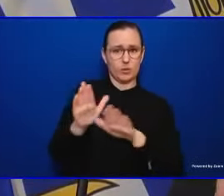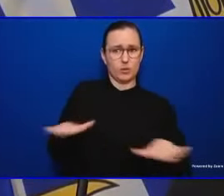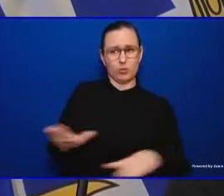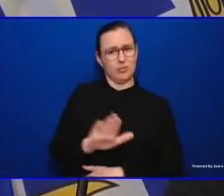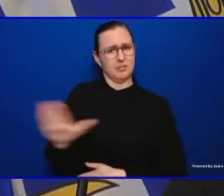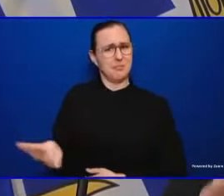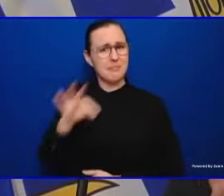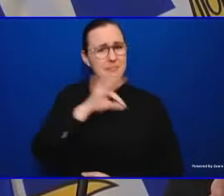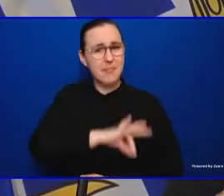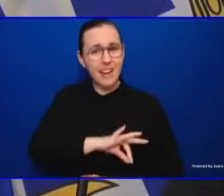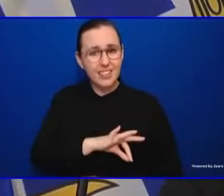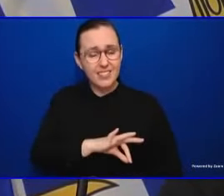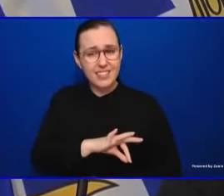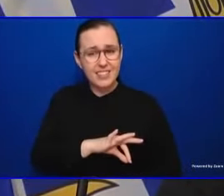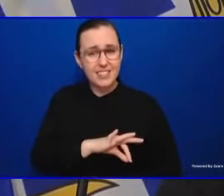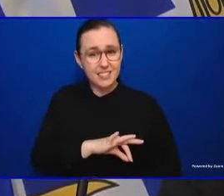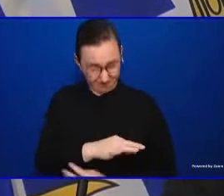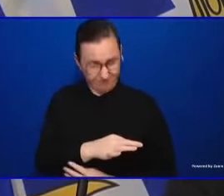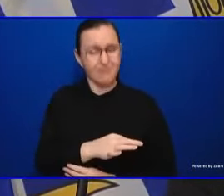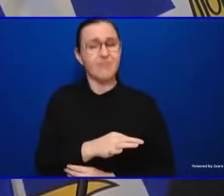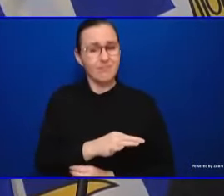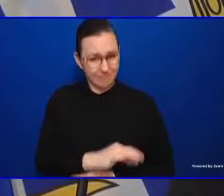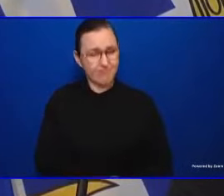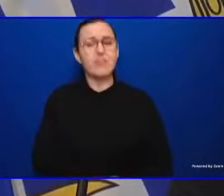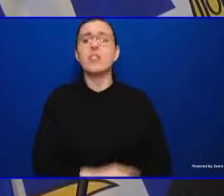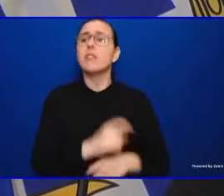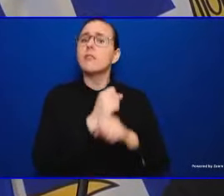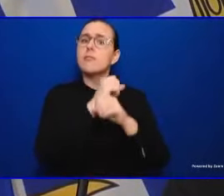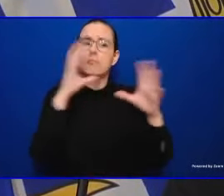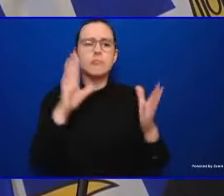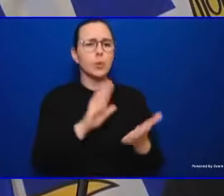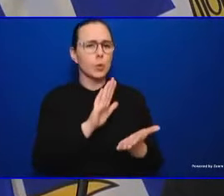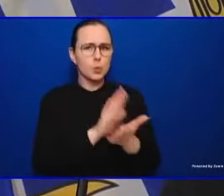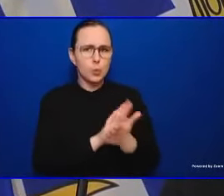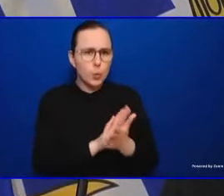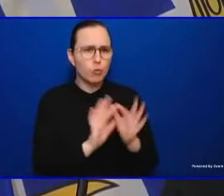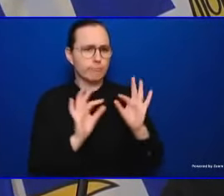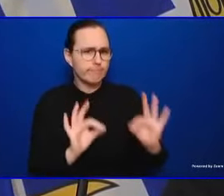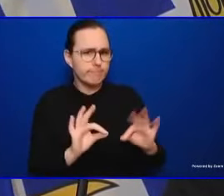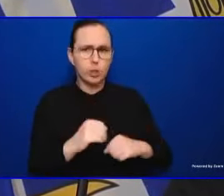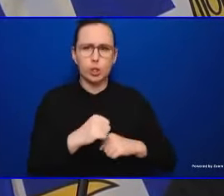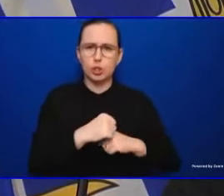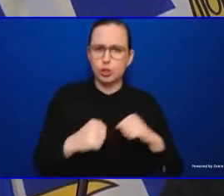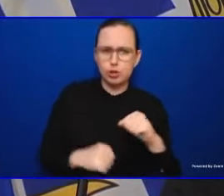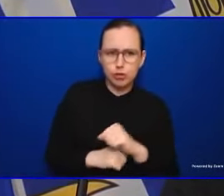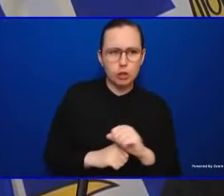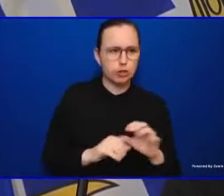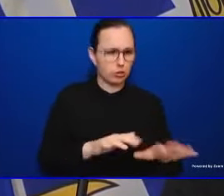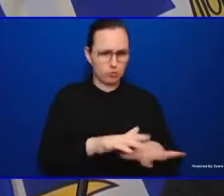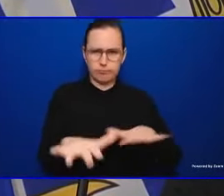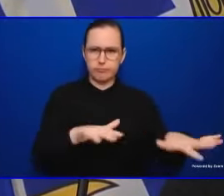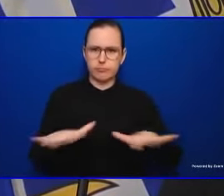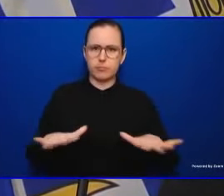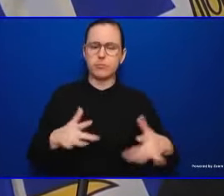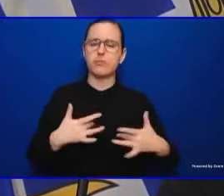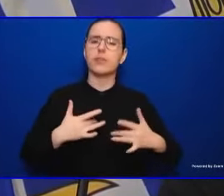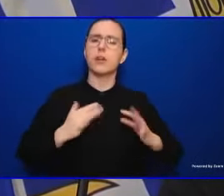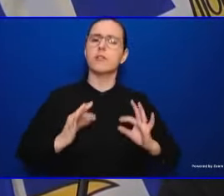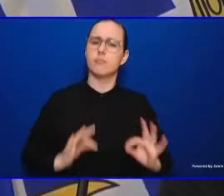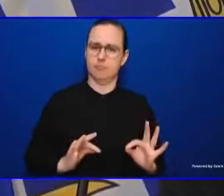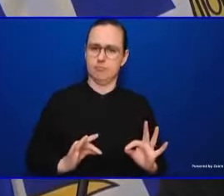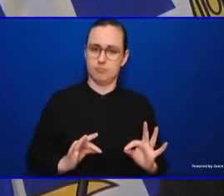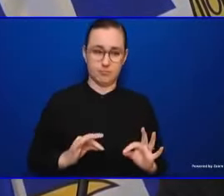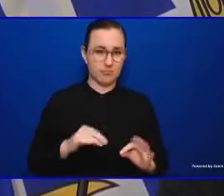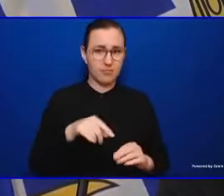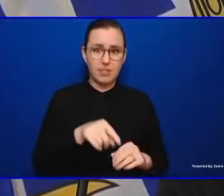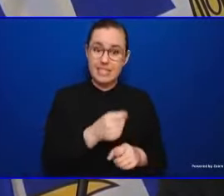been proven to be places where they can learn and interact with others and have that important emotional,